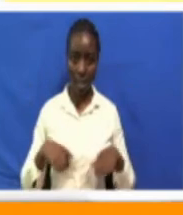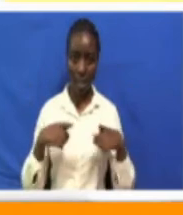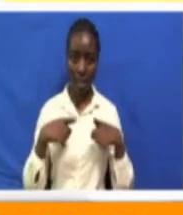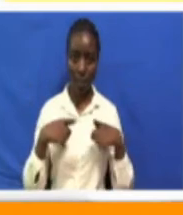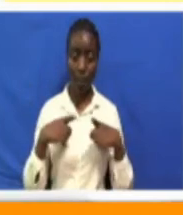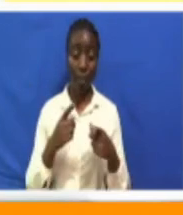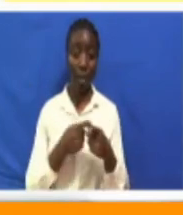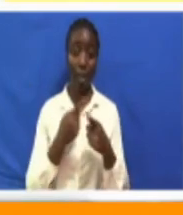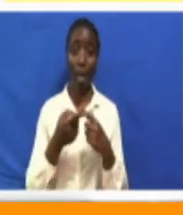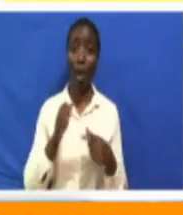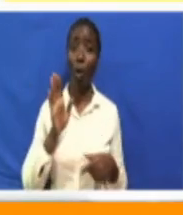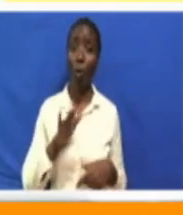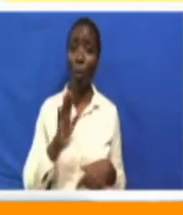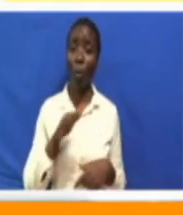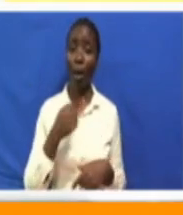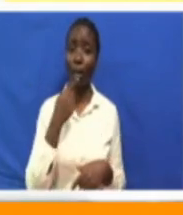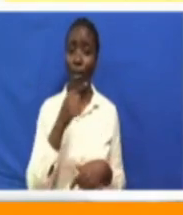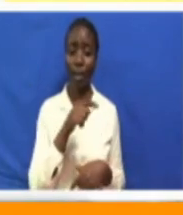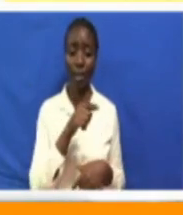foreign